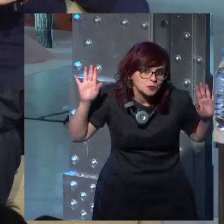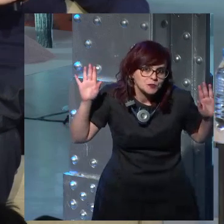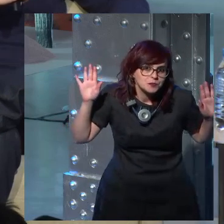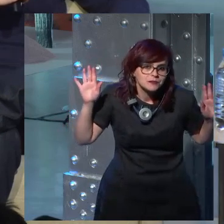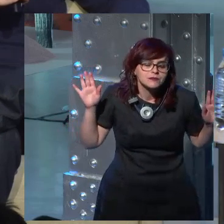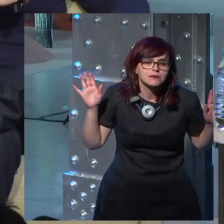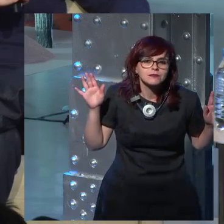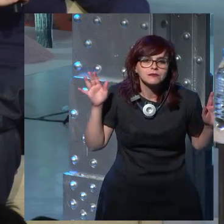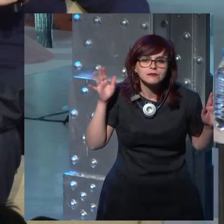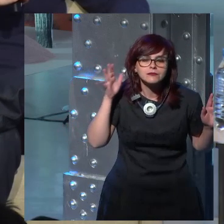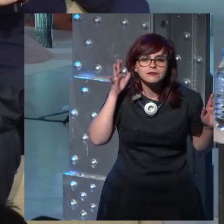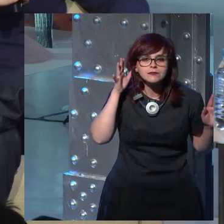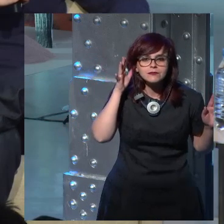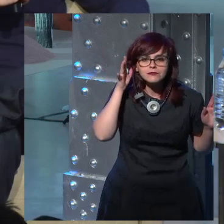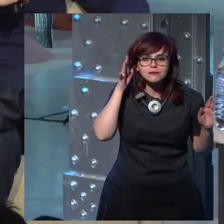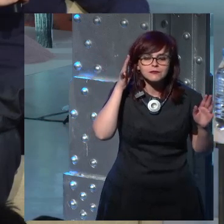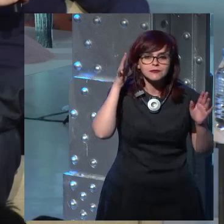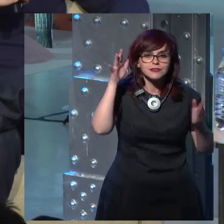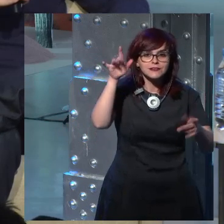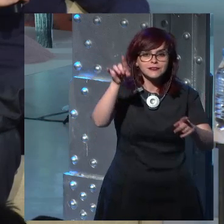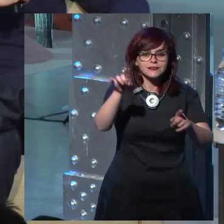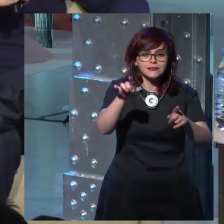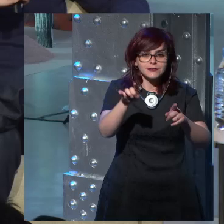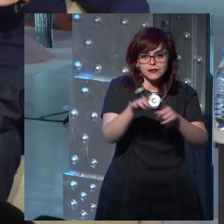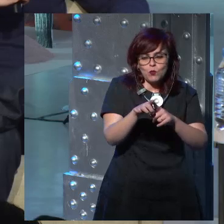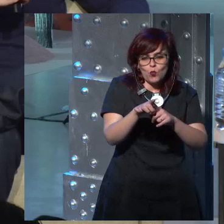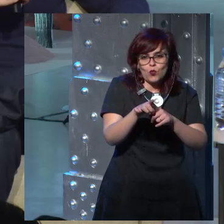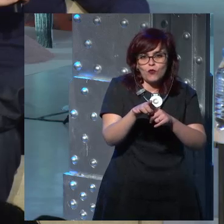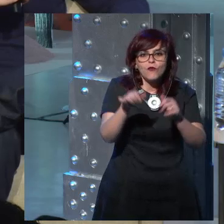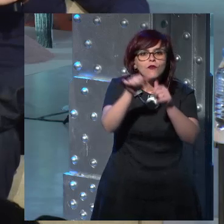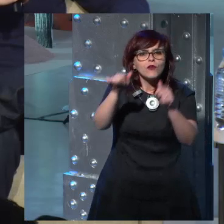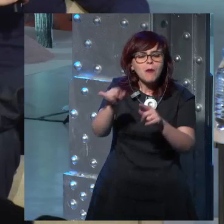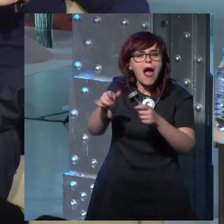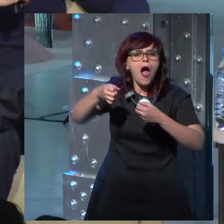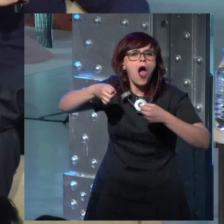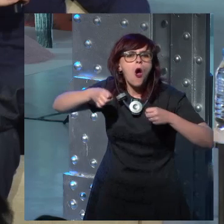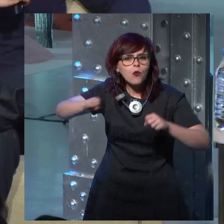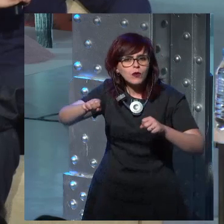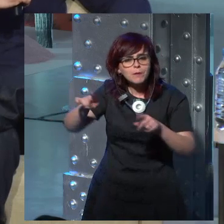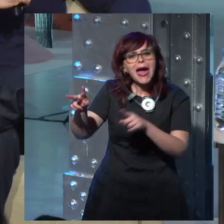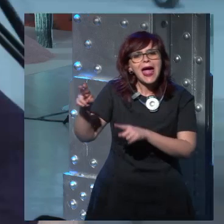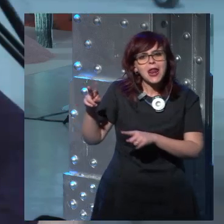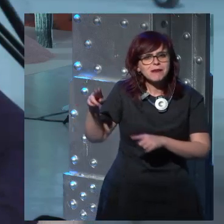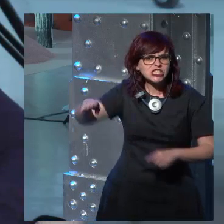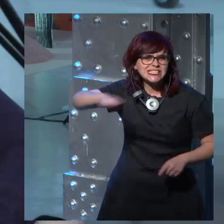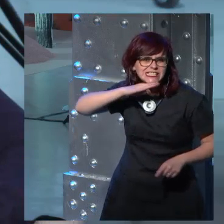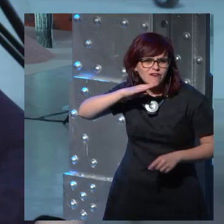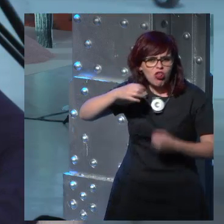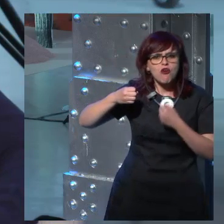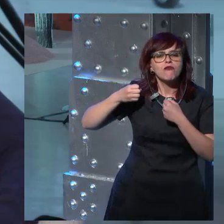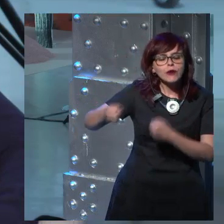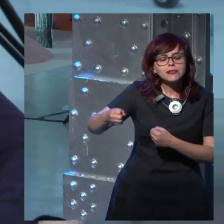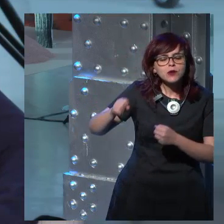can't deny that. However angry he gets at his brother, or he will not give up. That he